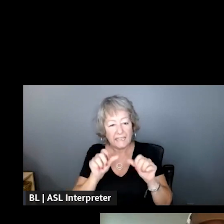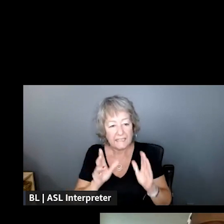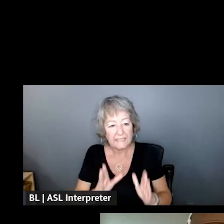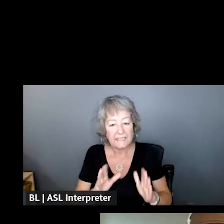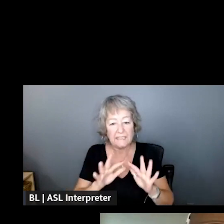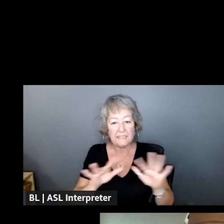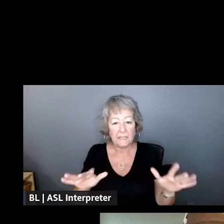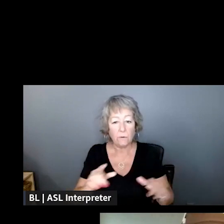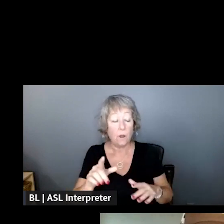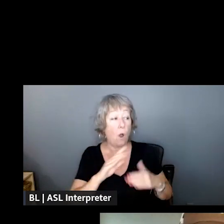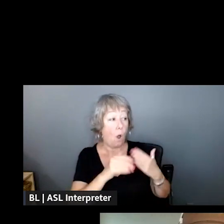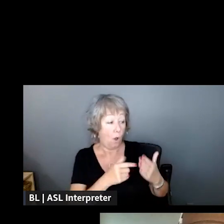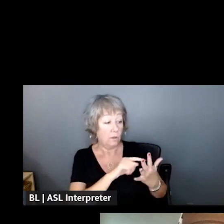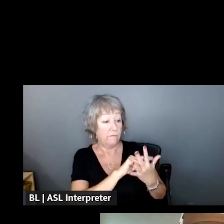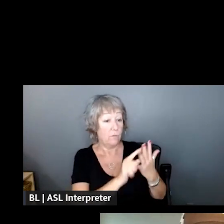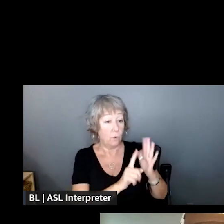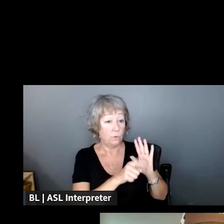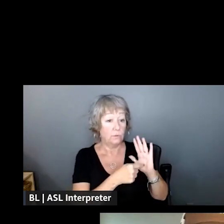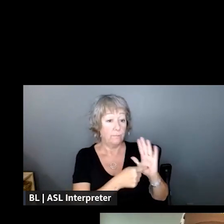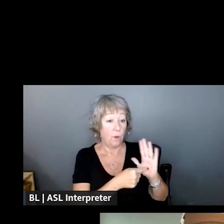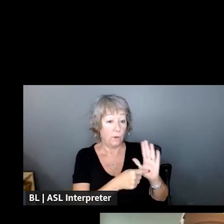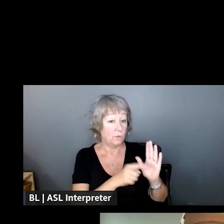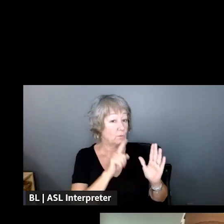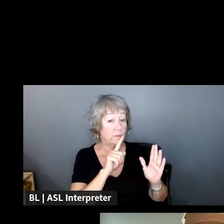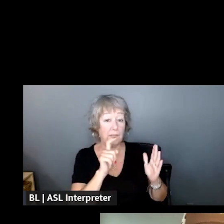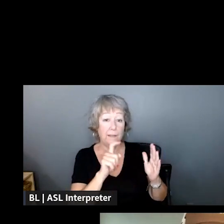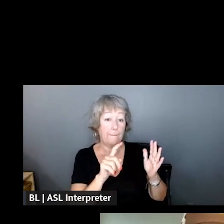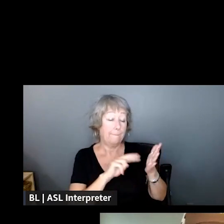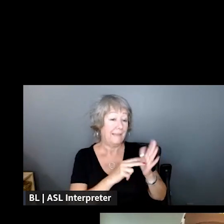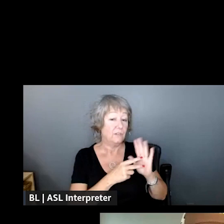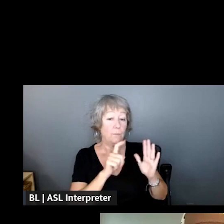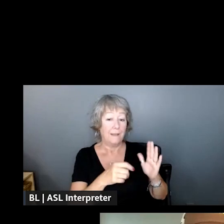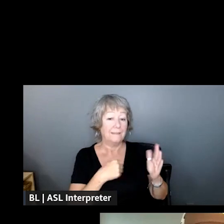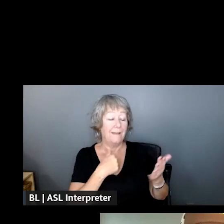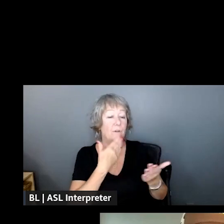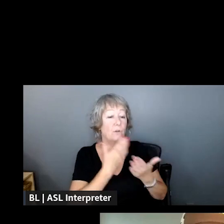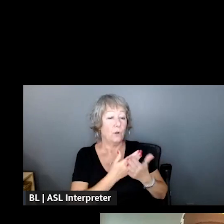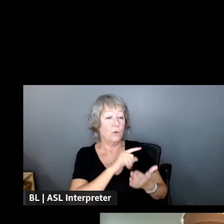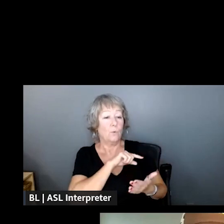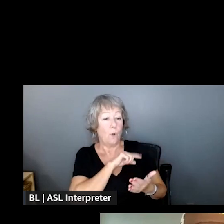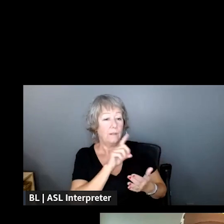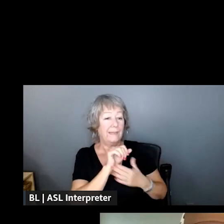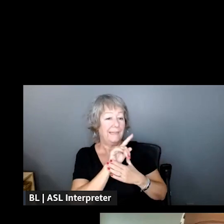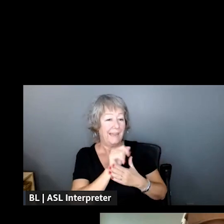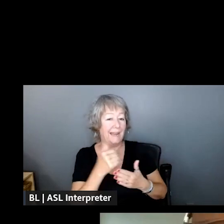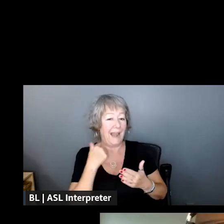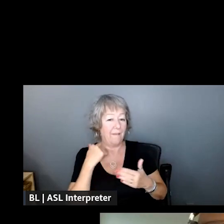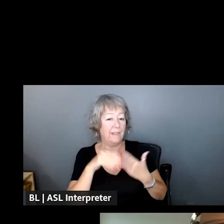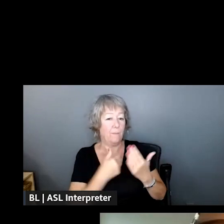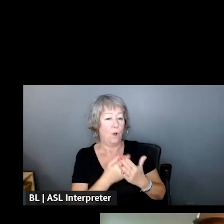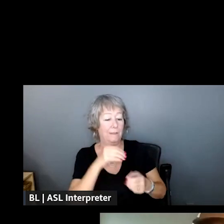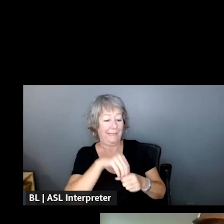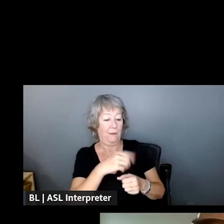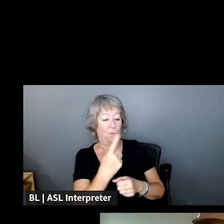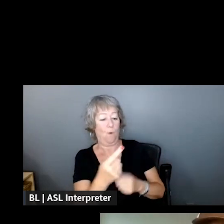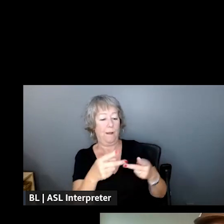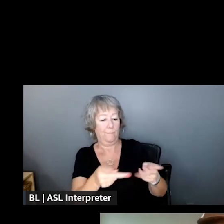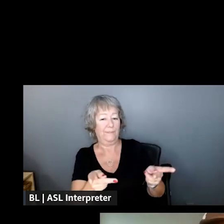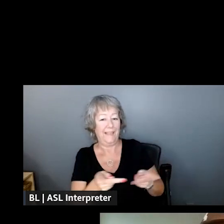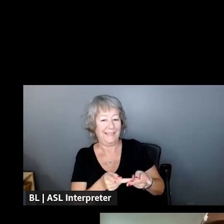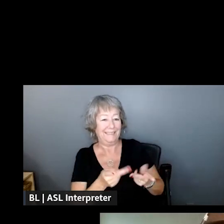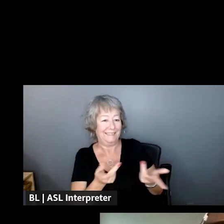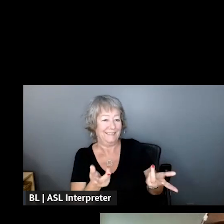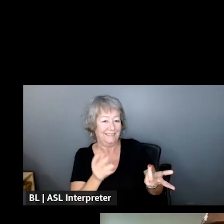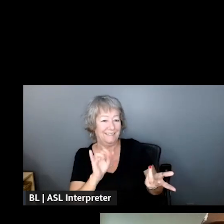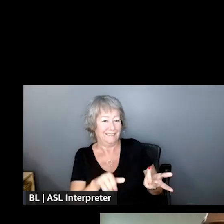of those models are based on good quality of data and having it all in one place to train those models. Right. So it's very interesting